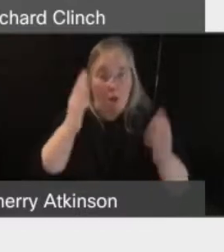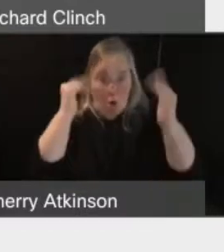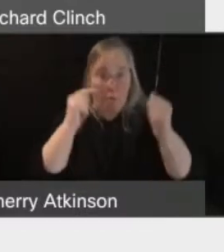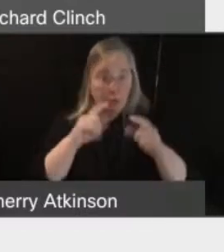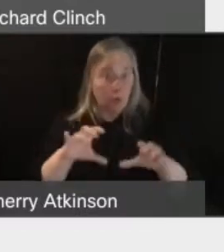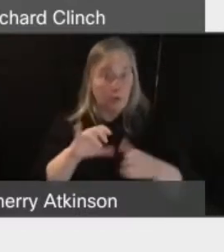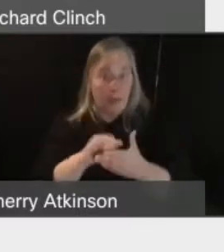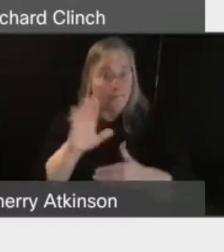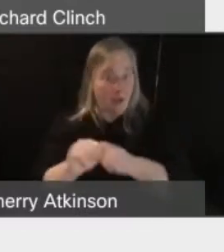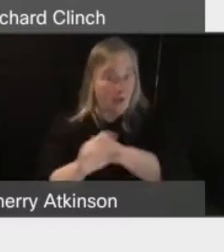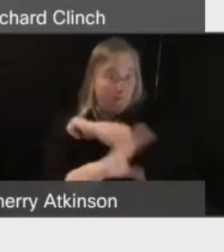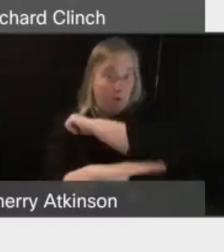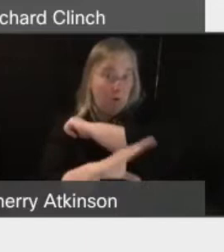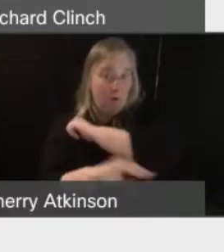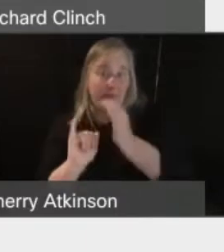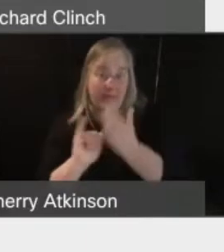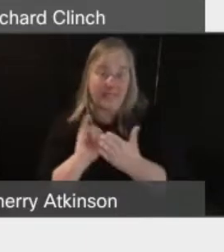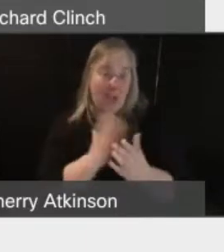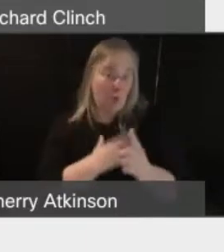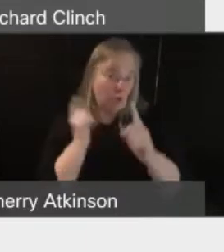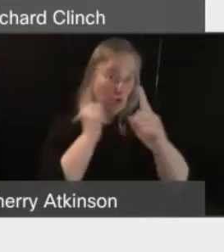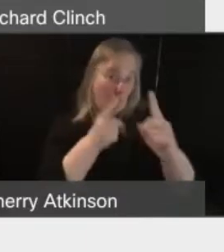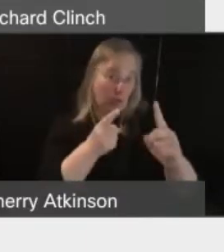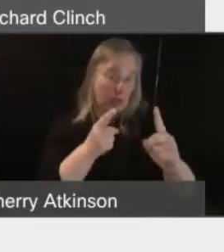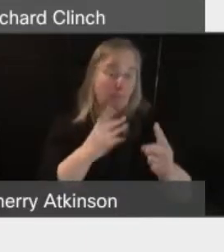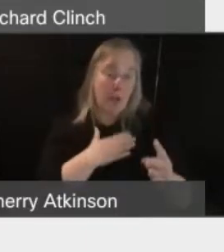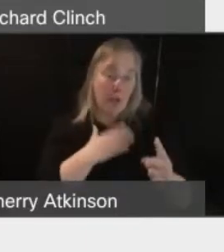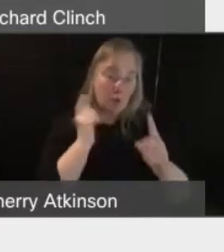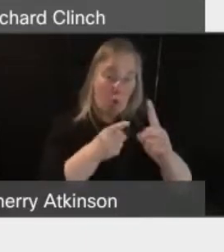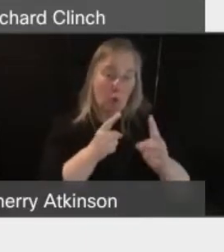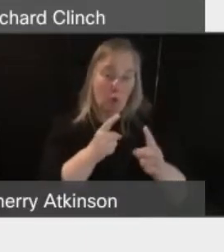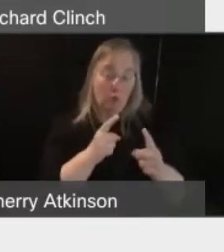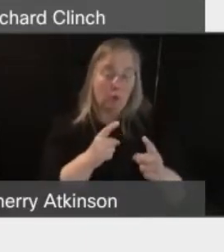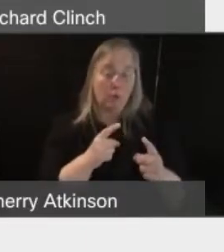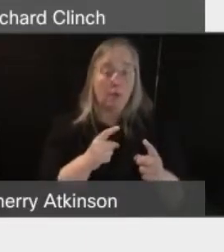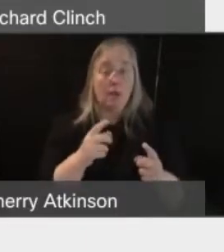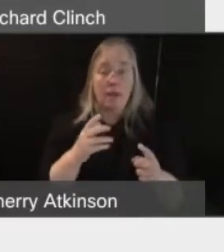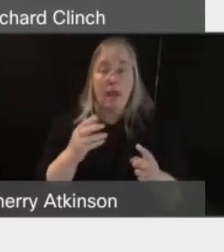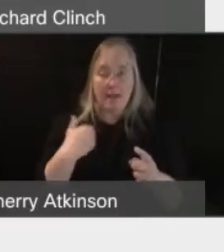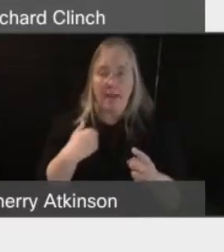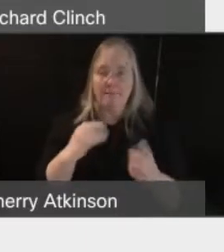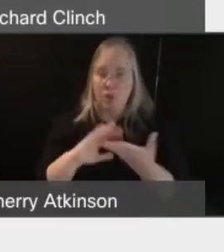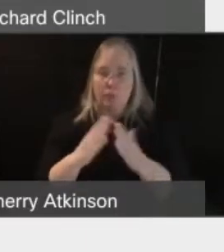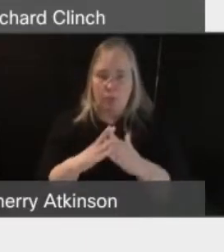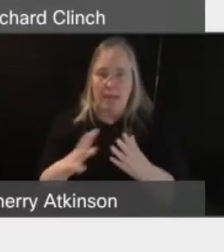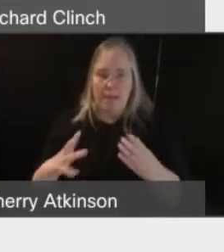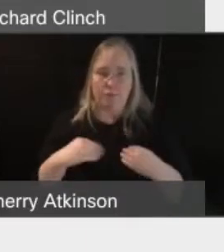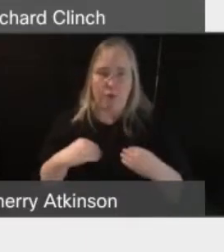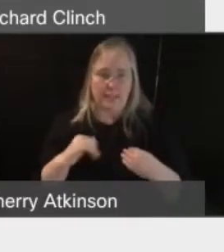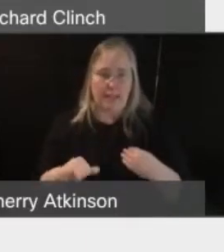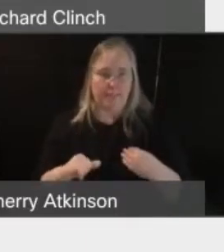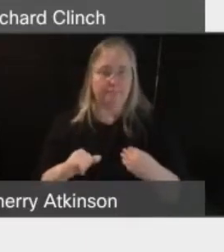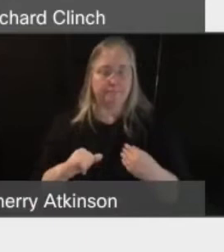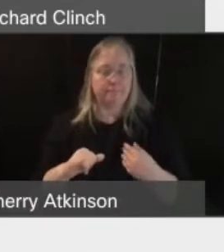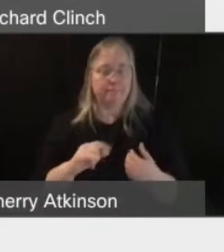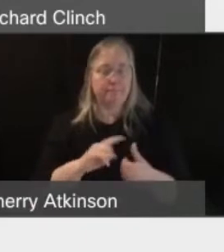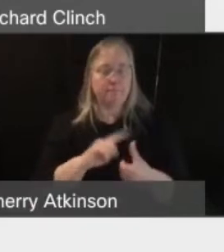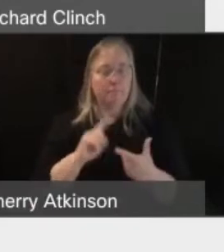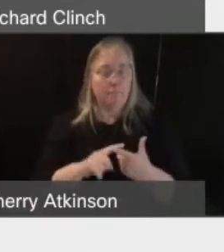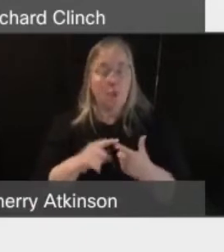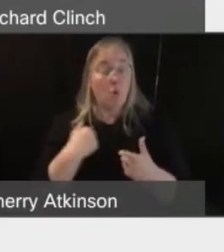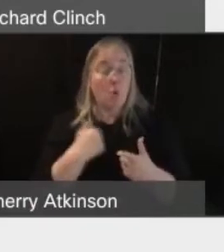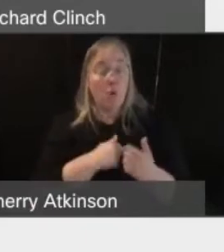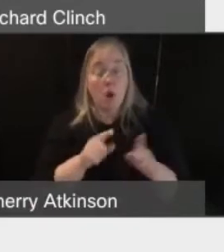I mean, we want to get, that's our target to shoot for. That is my goal to shoot for and have the community embrace that. We also know through